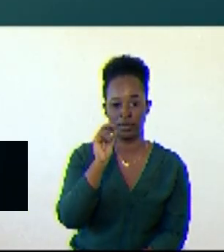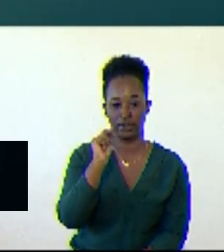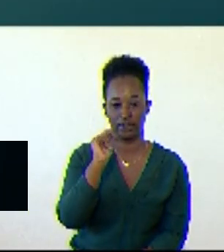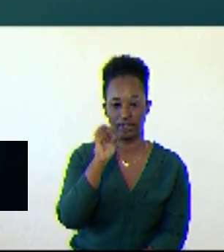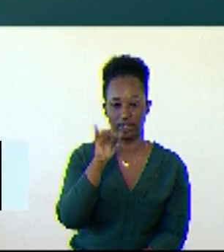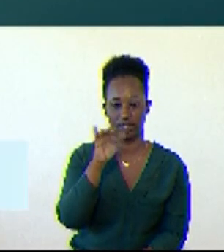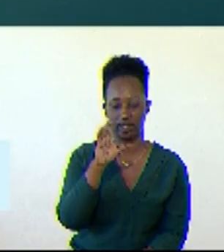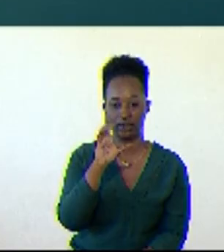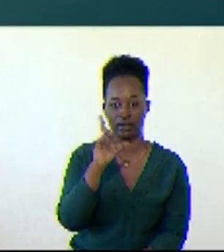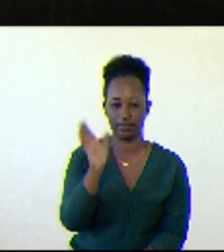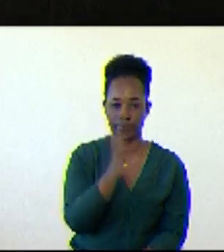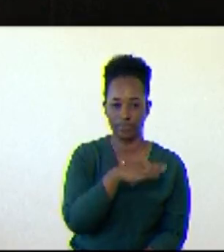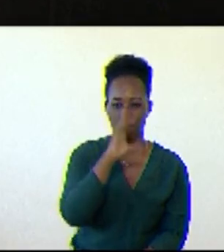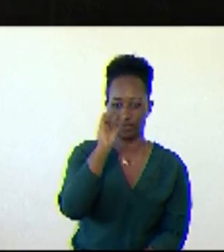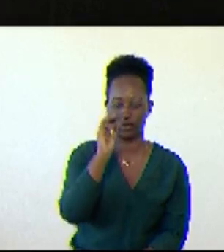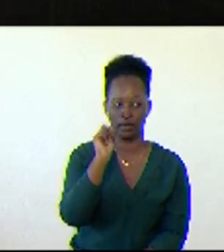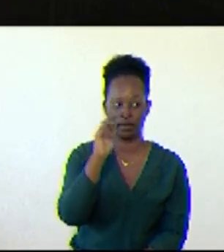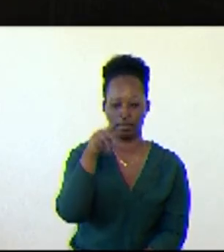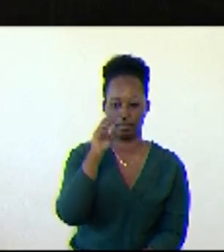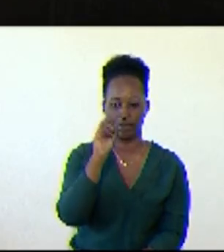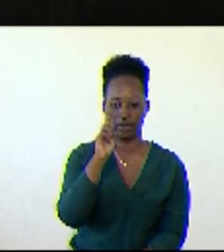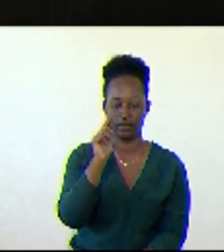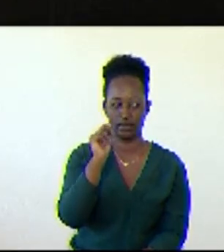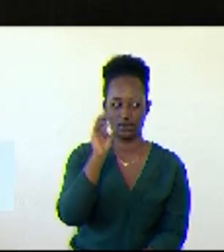what? Including, the first one is